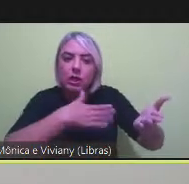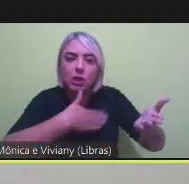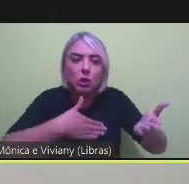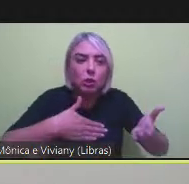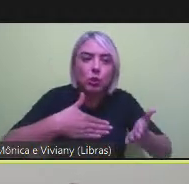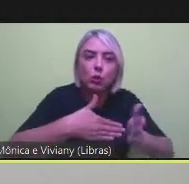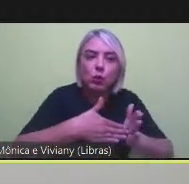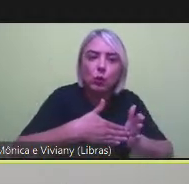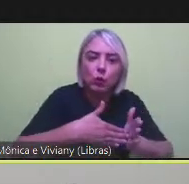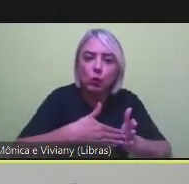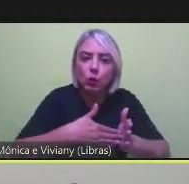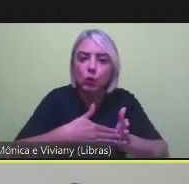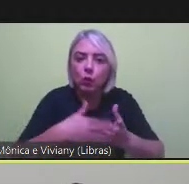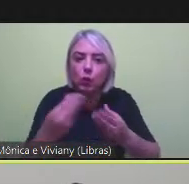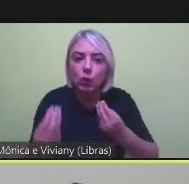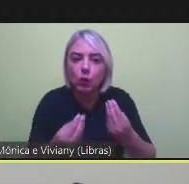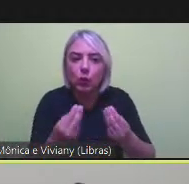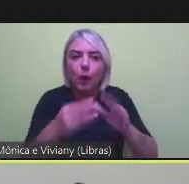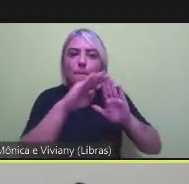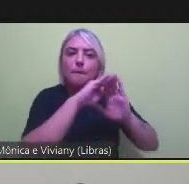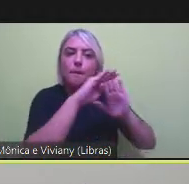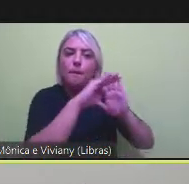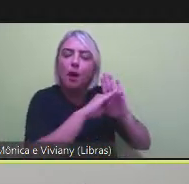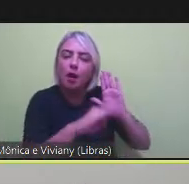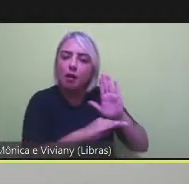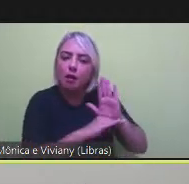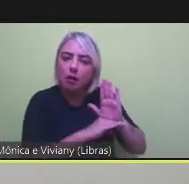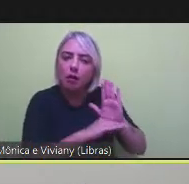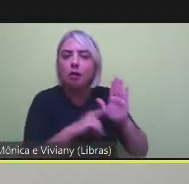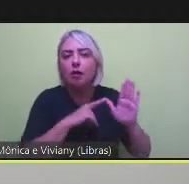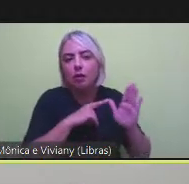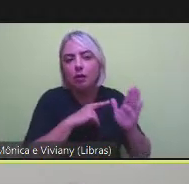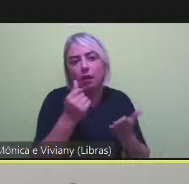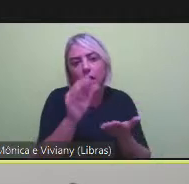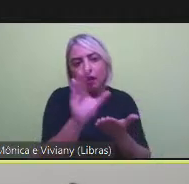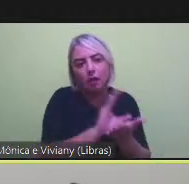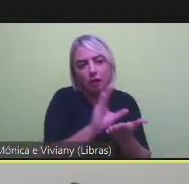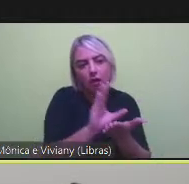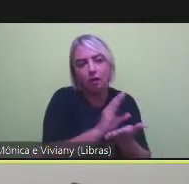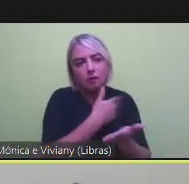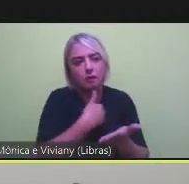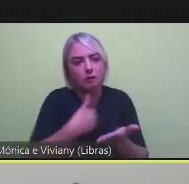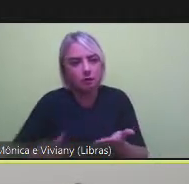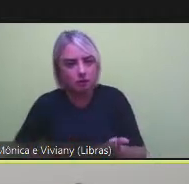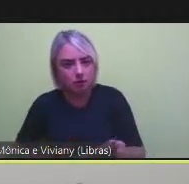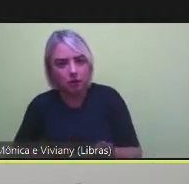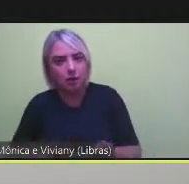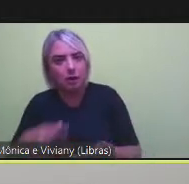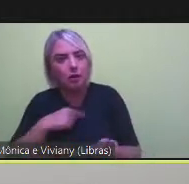are registered. All the programs that have a resource,